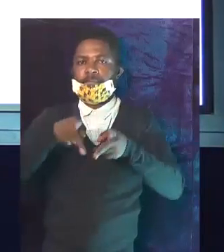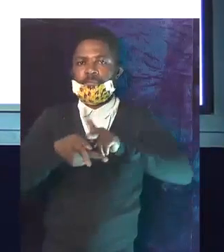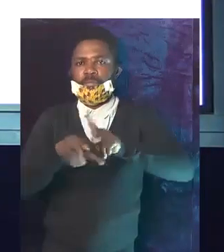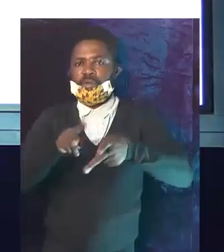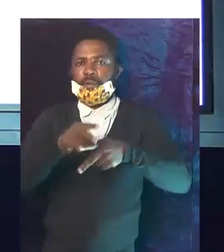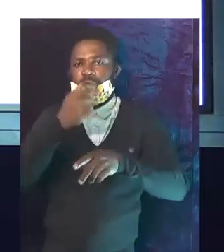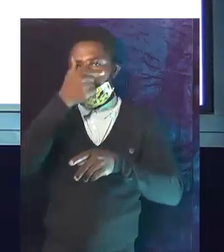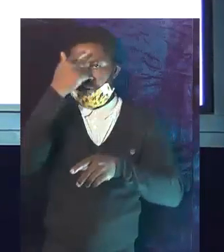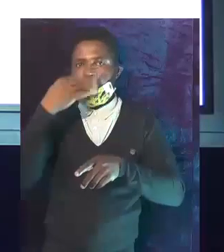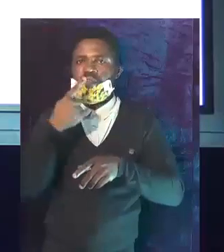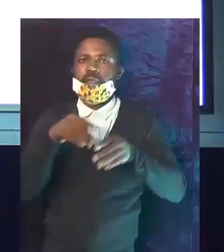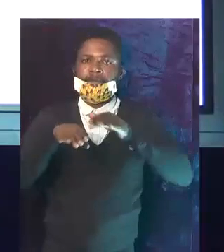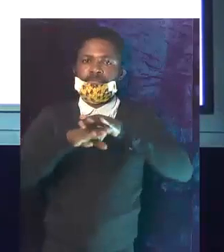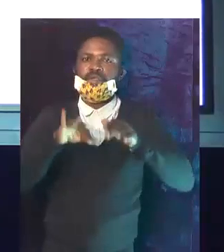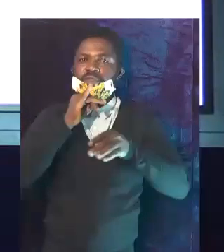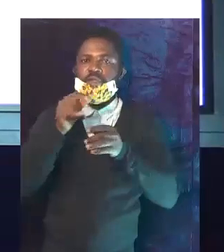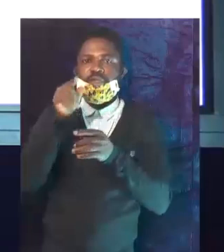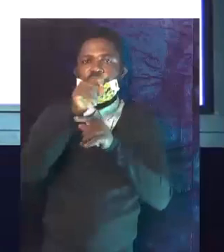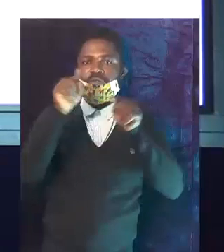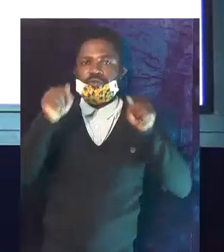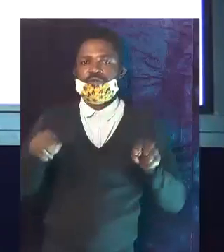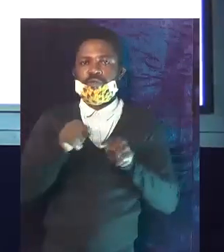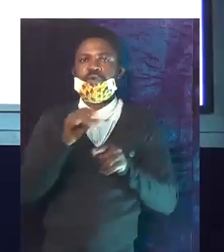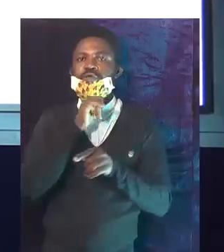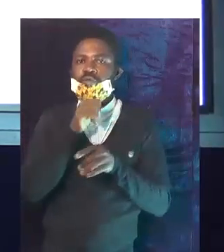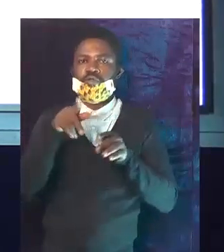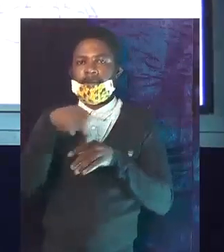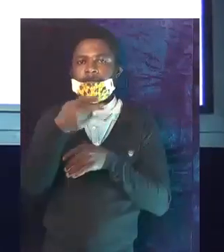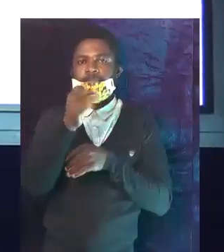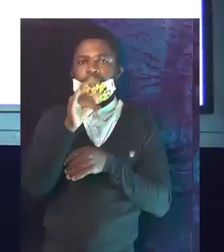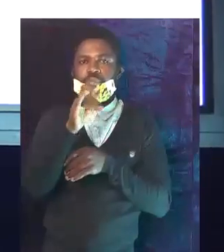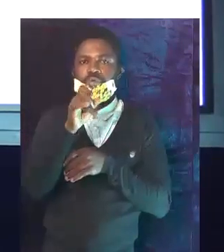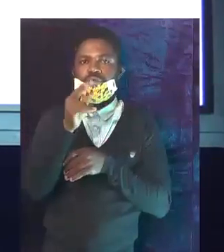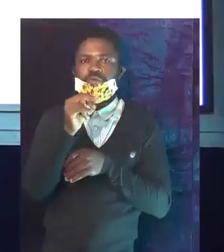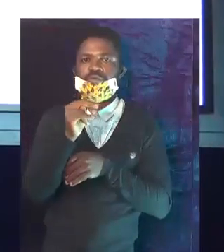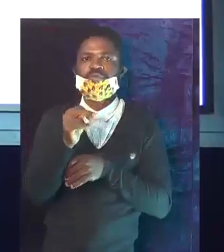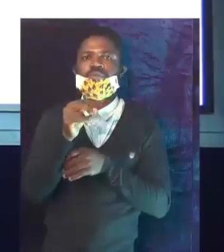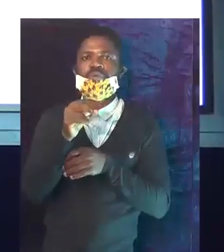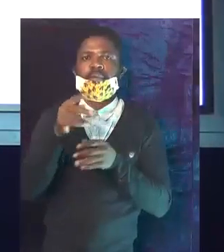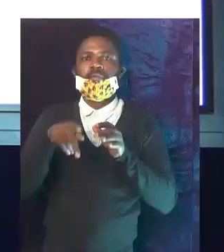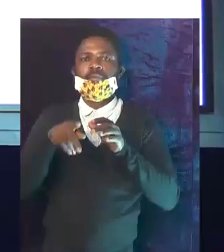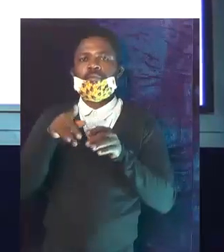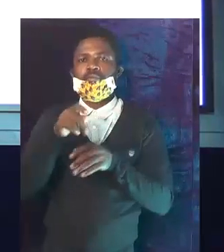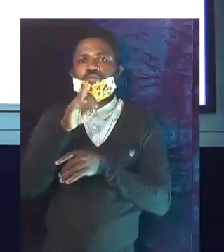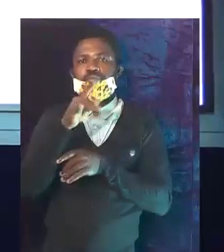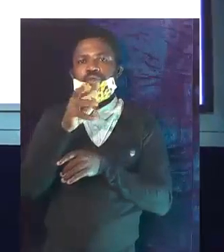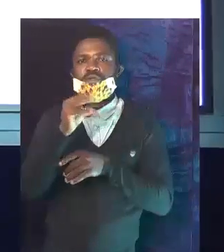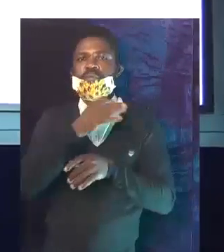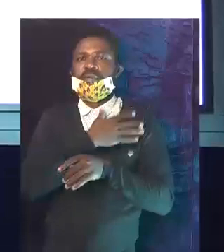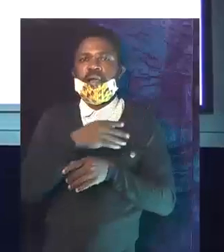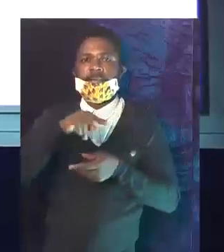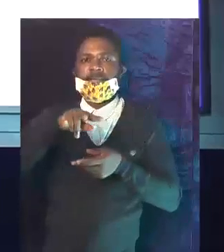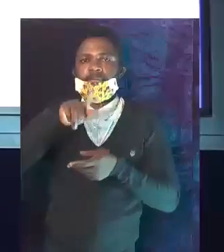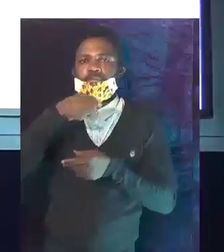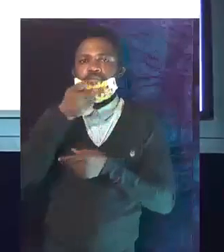and not a polygon. Now, in general, prisms and pyramids are named